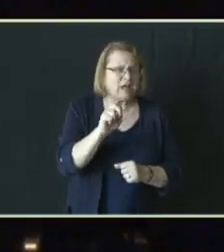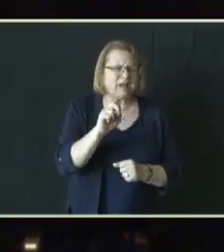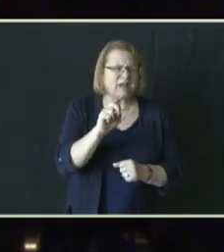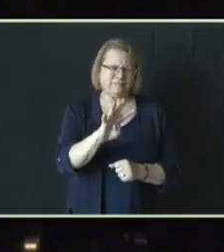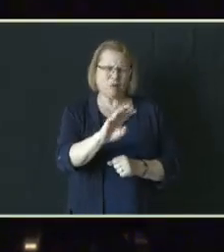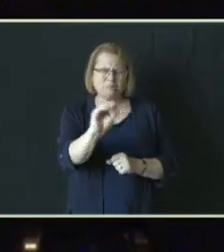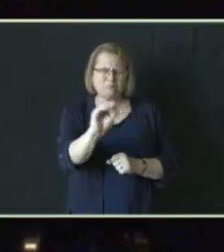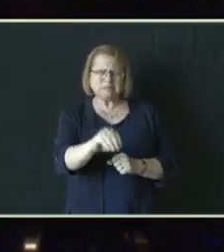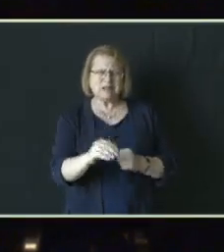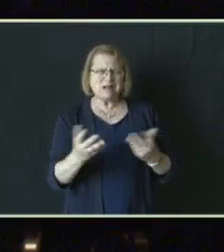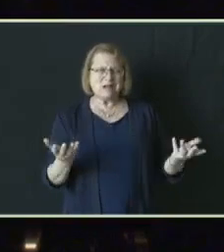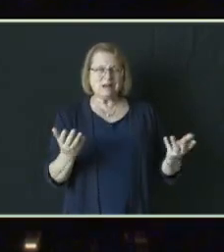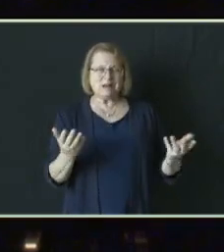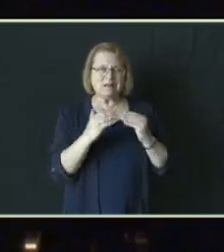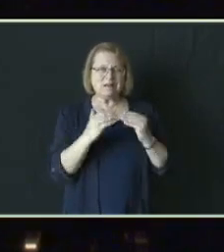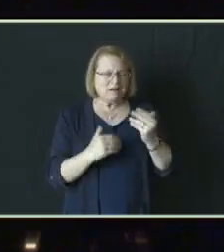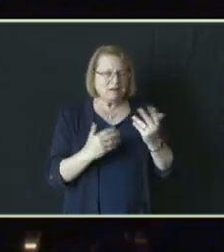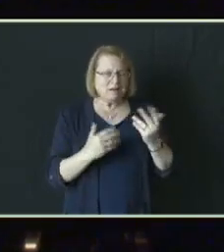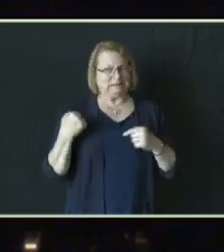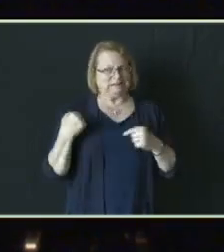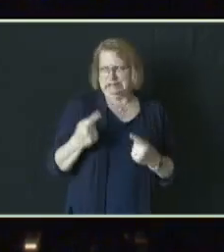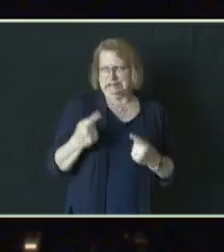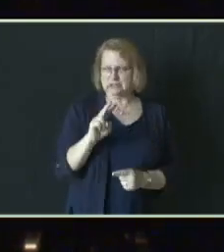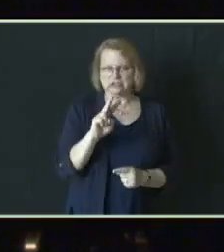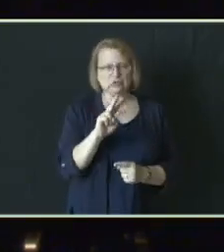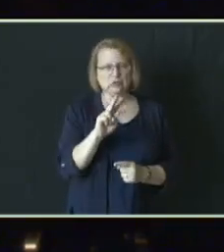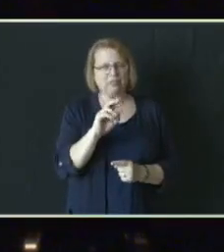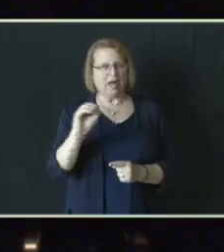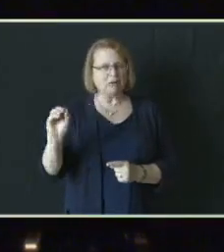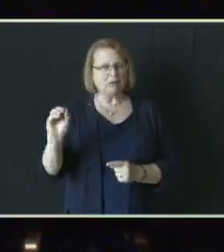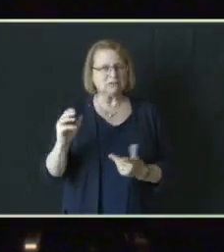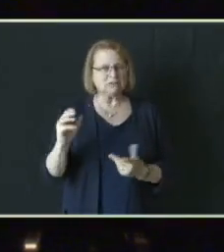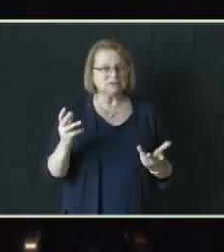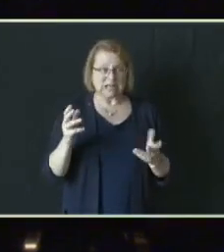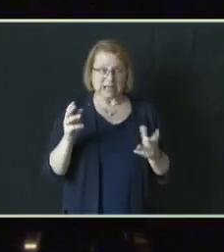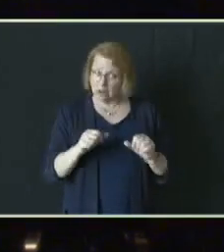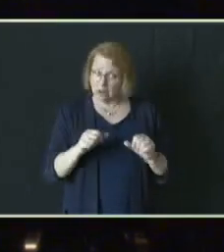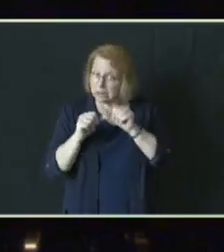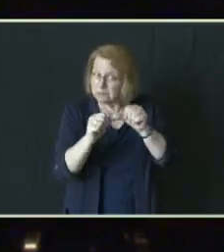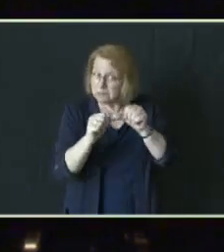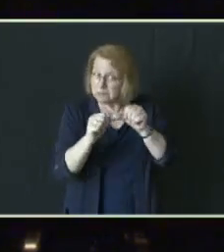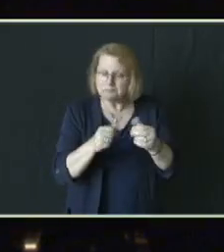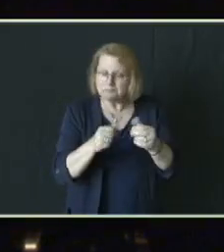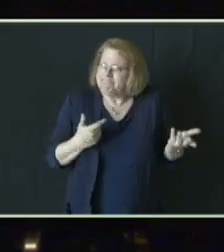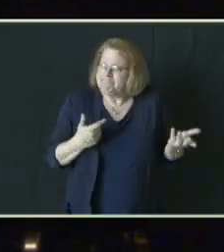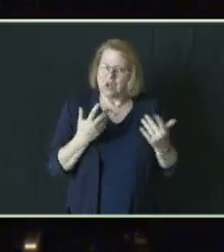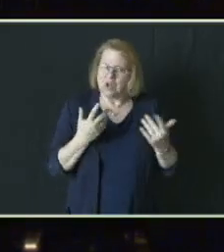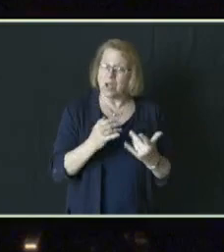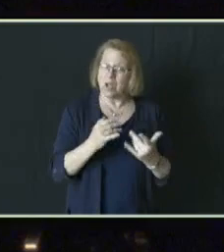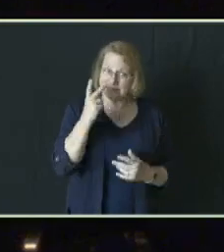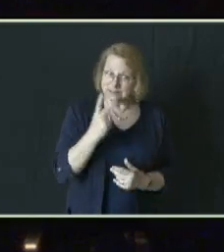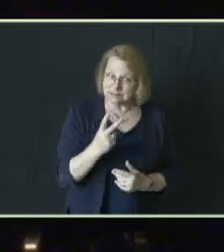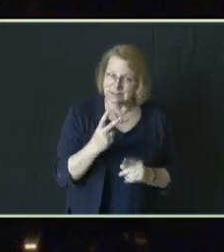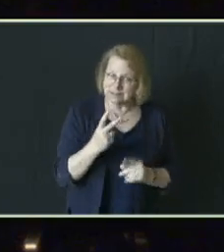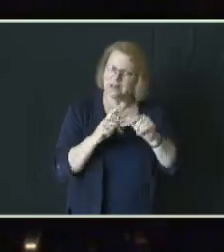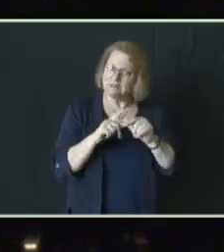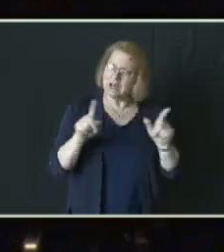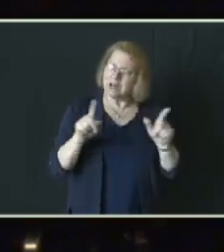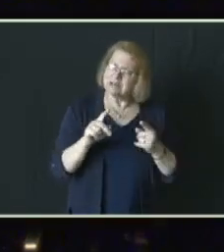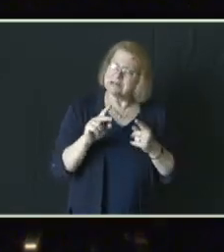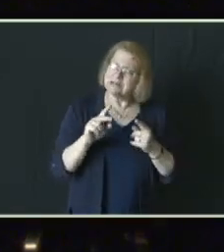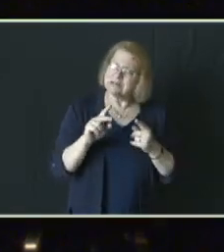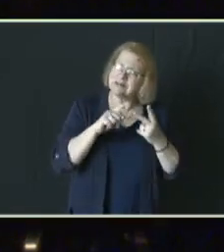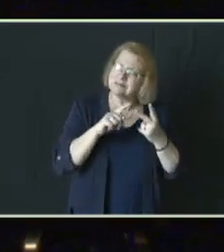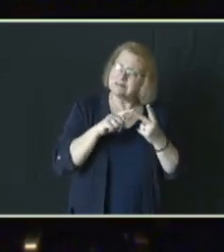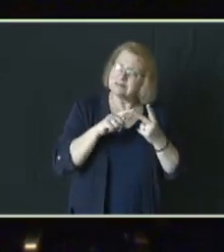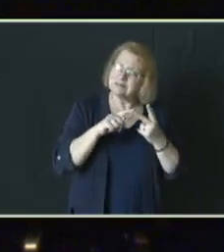year 2000. Now, whether that's sustainable or not, we'll have to wait and see. And second, you have the unprecedented